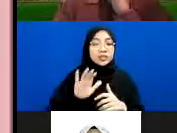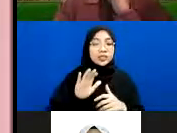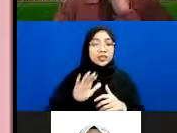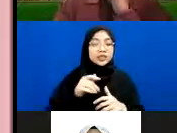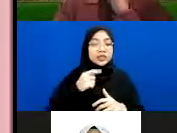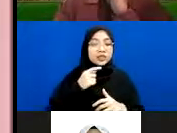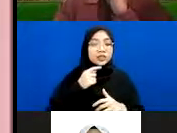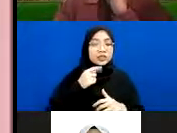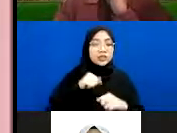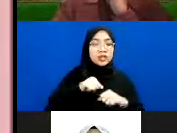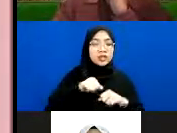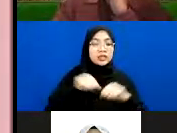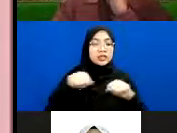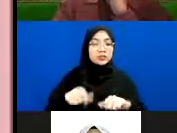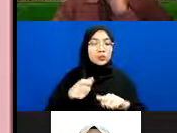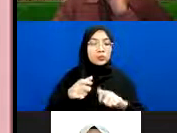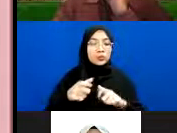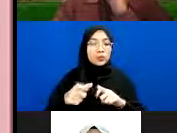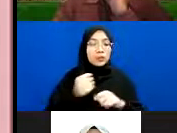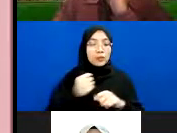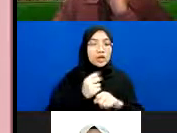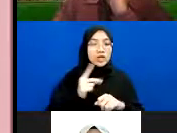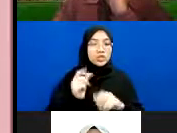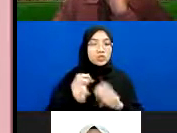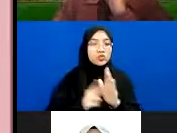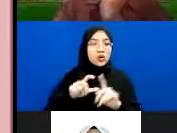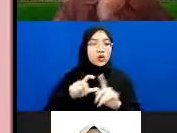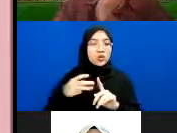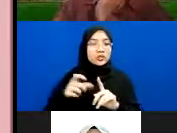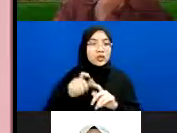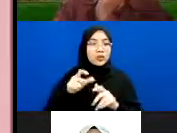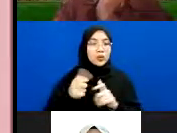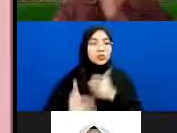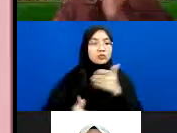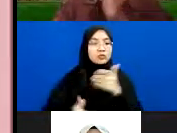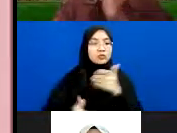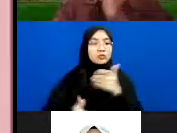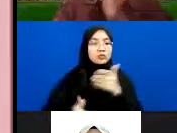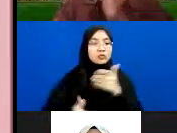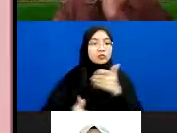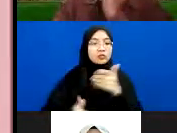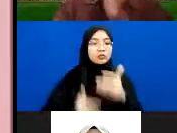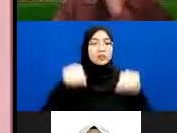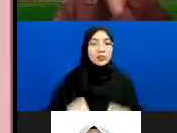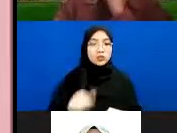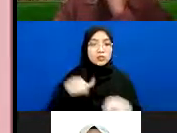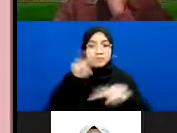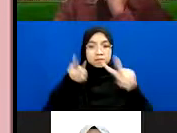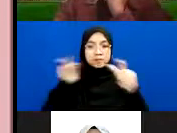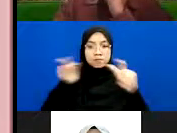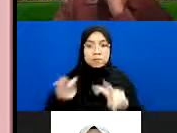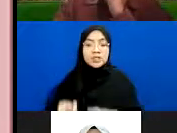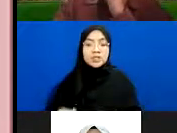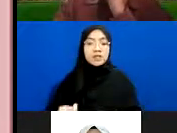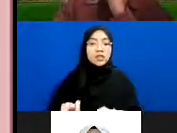and their relationships. We will follow the coding process suggested by Creswell and also by Strauss